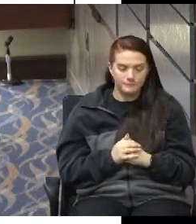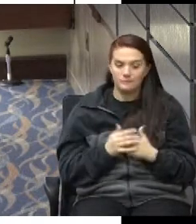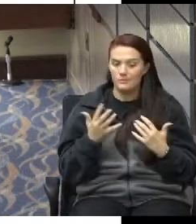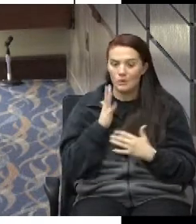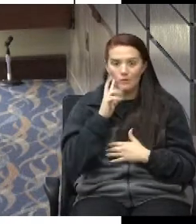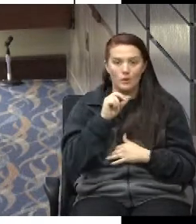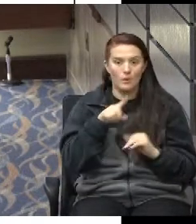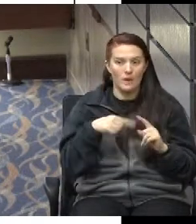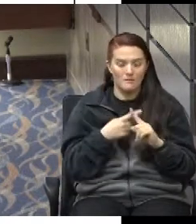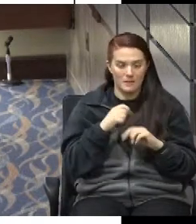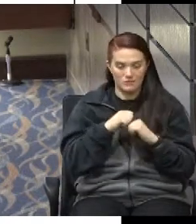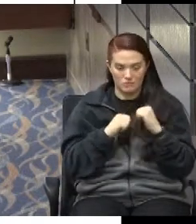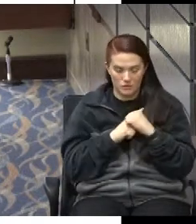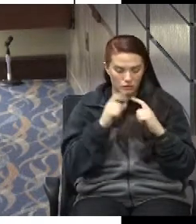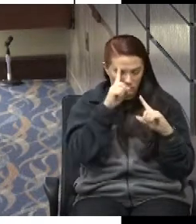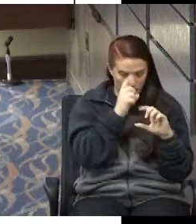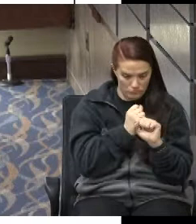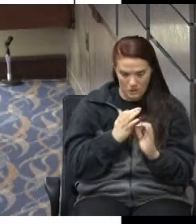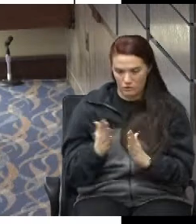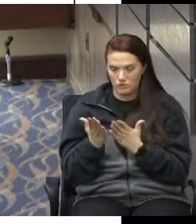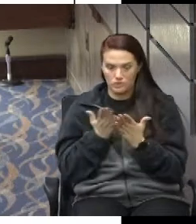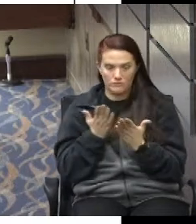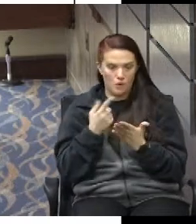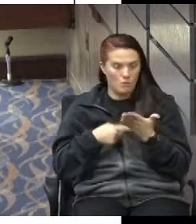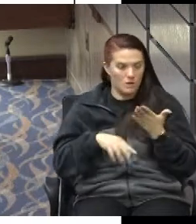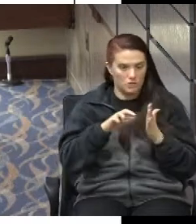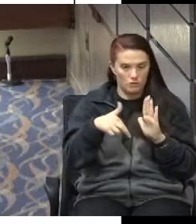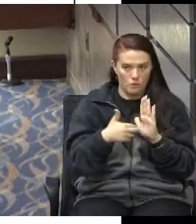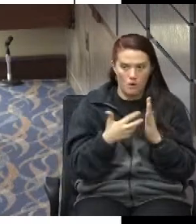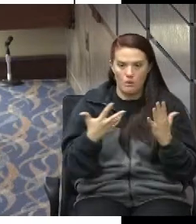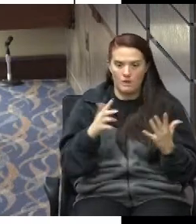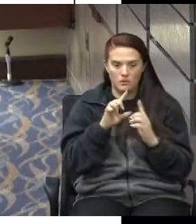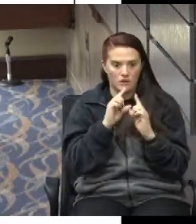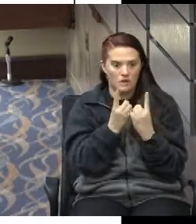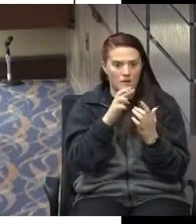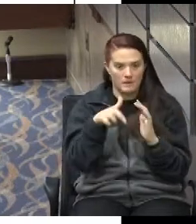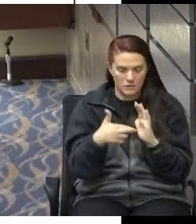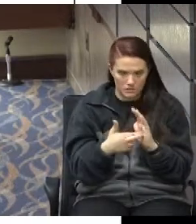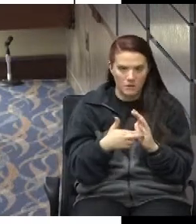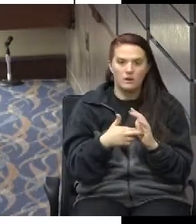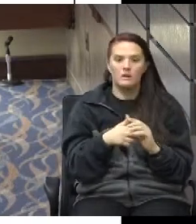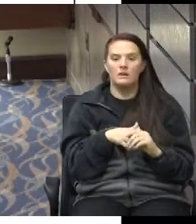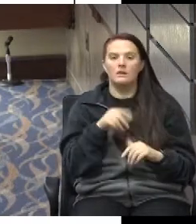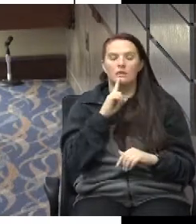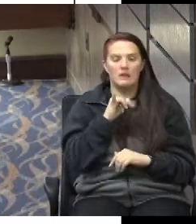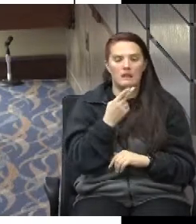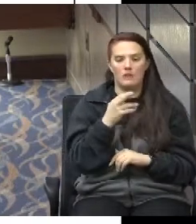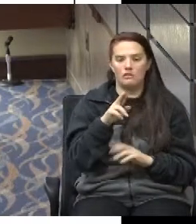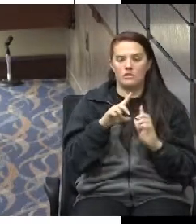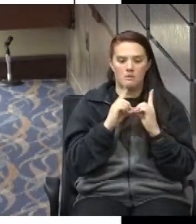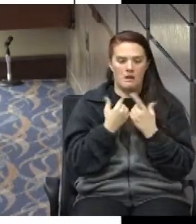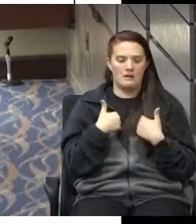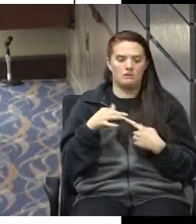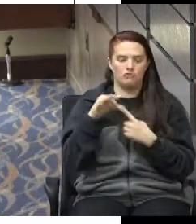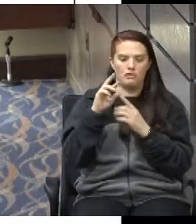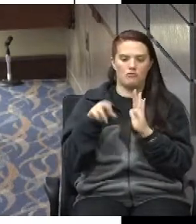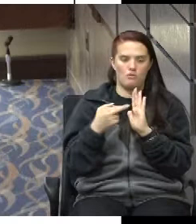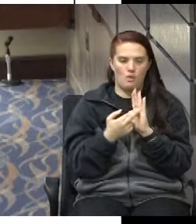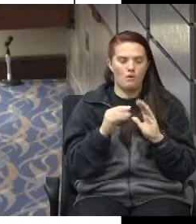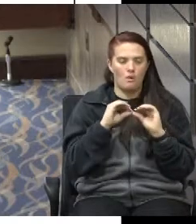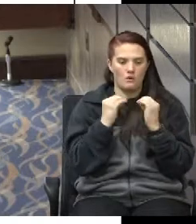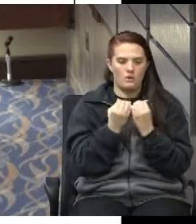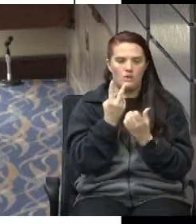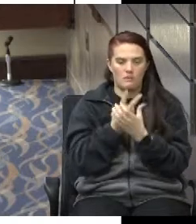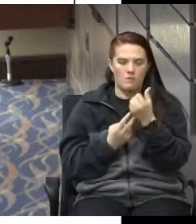do about its structure, its strategy, its services? What's its role? What's the department's role? Candidly, the HR department plays a unique role in the organization. They're